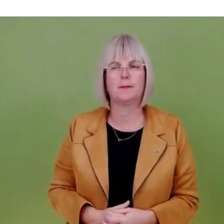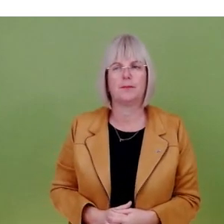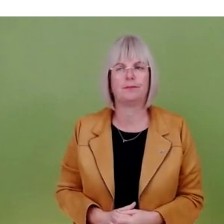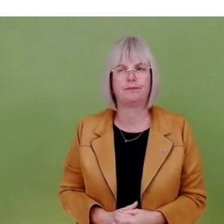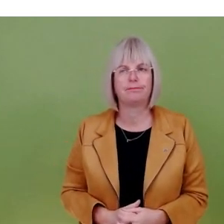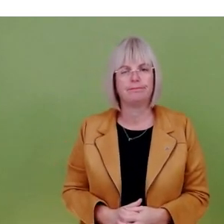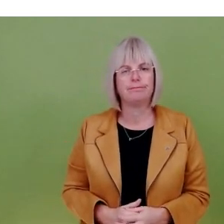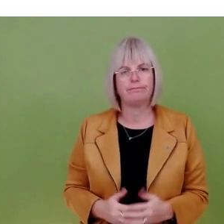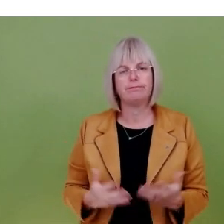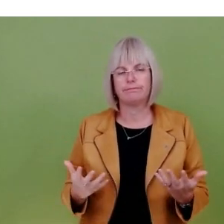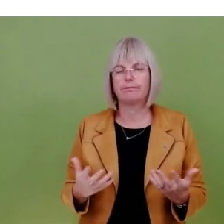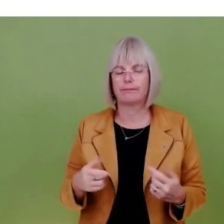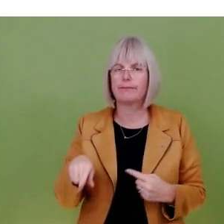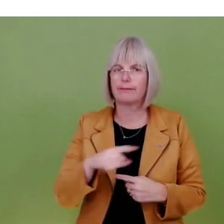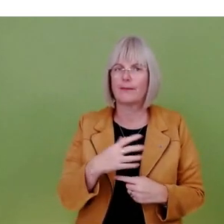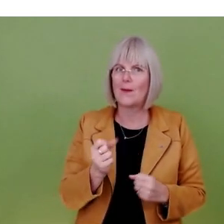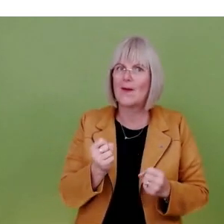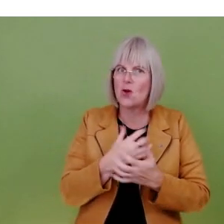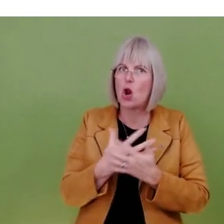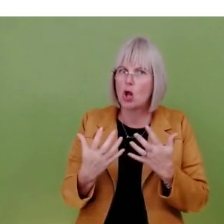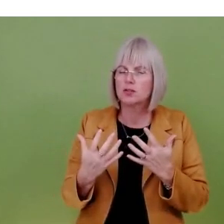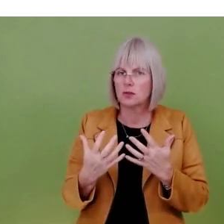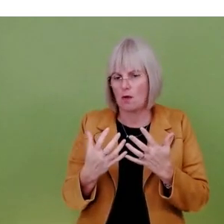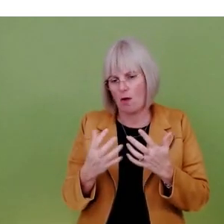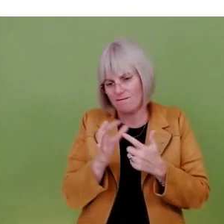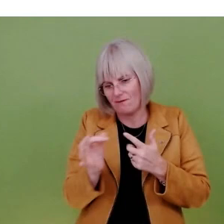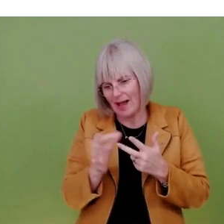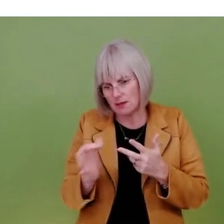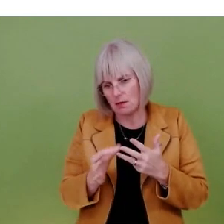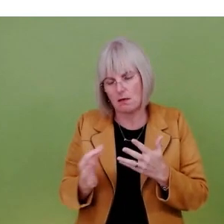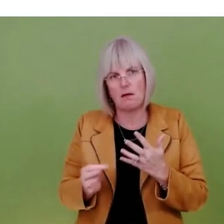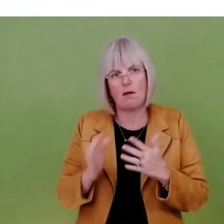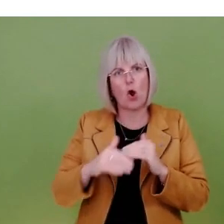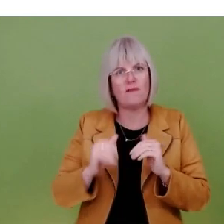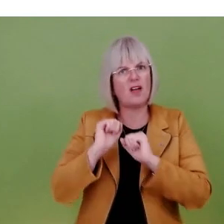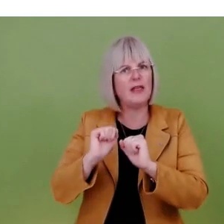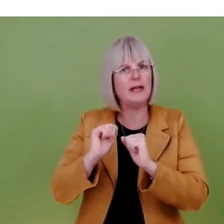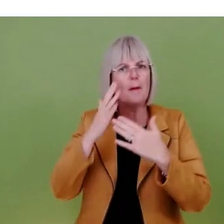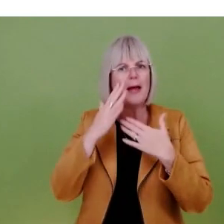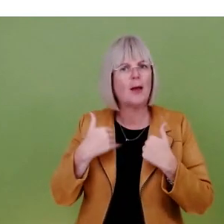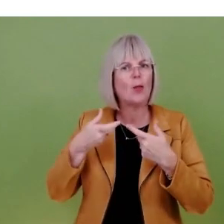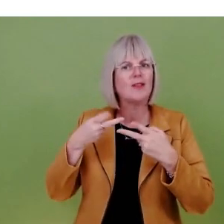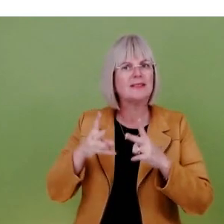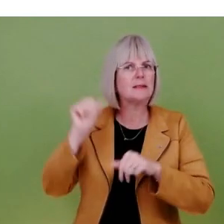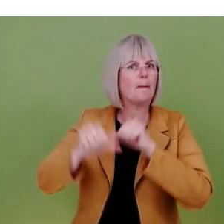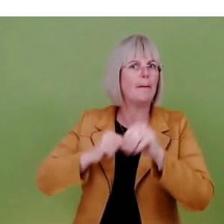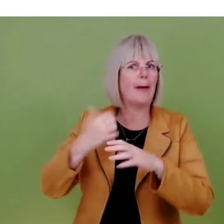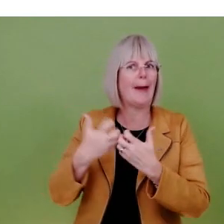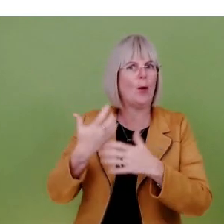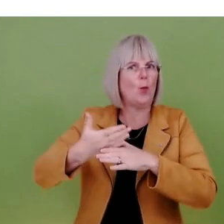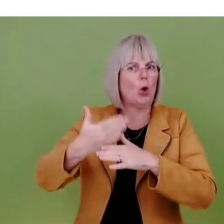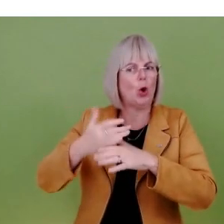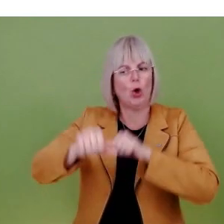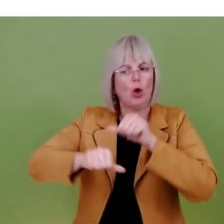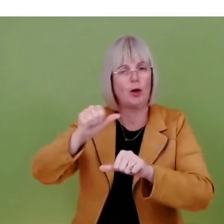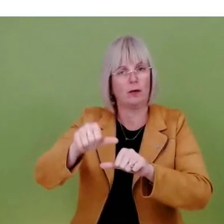systemic factors there in terms of the way the mental health system works that is going to really affect all staff